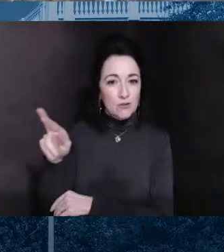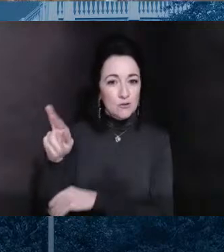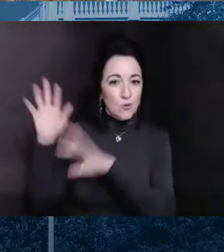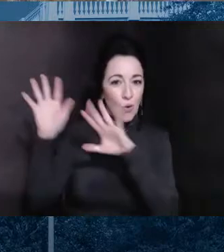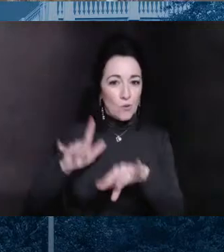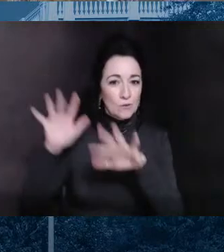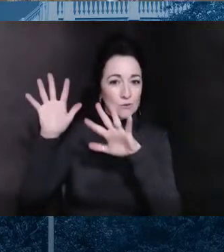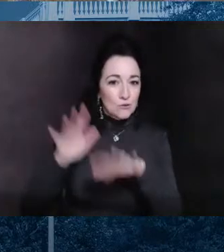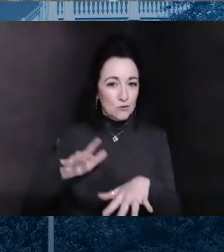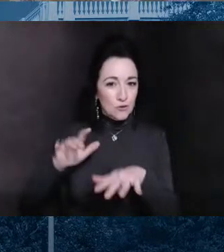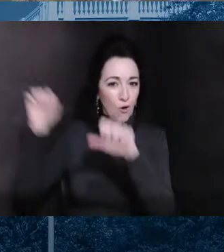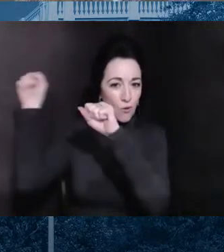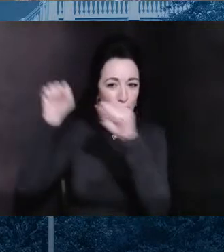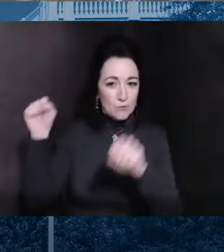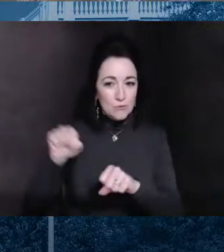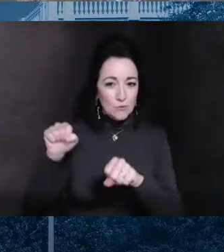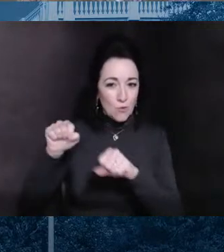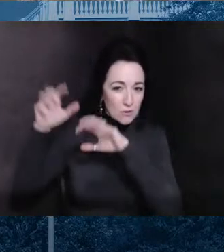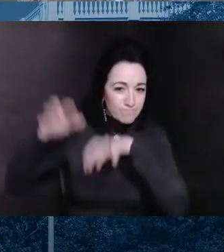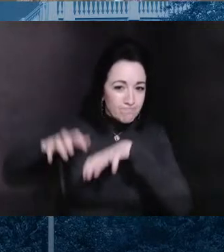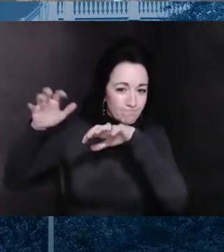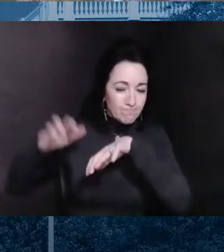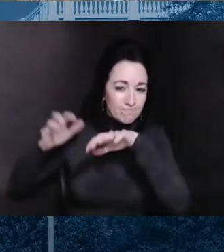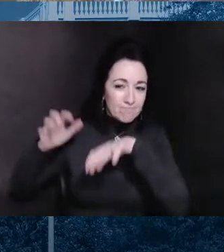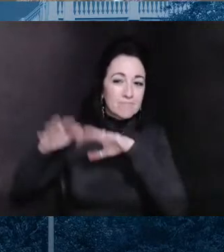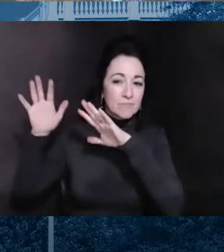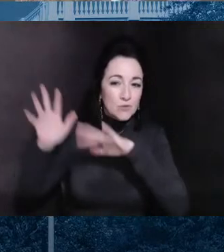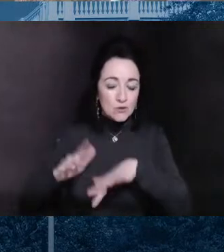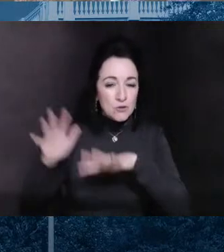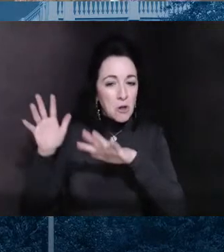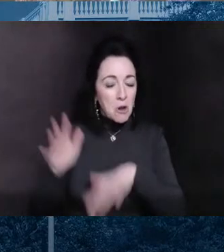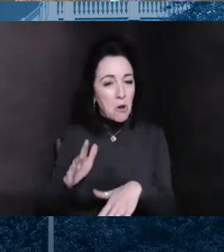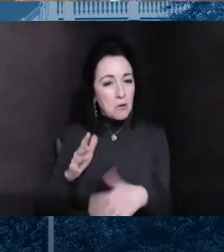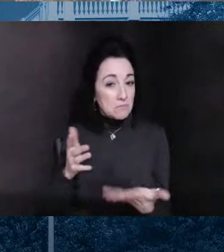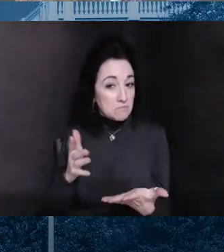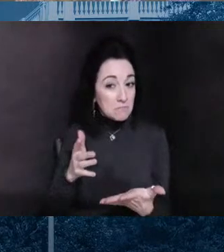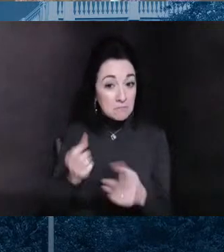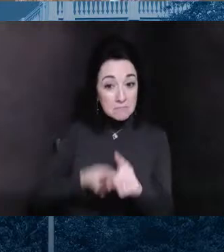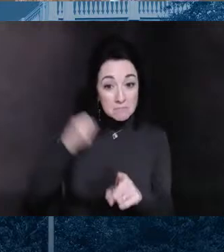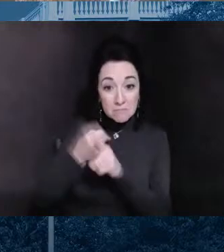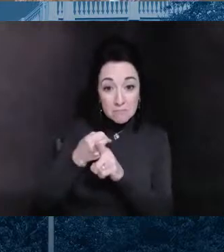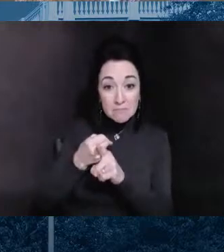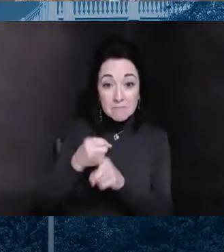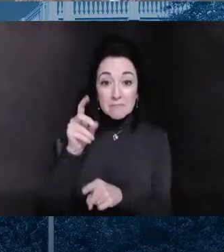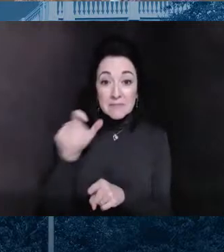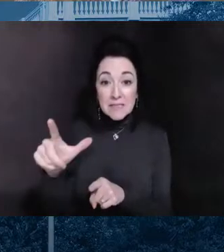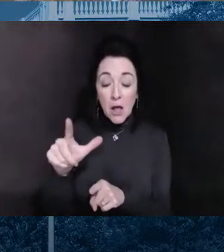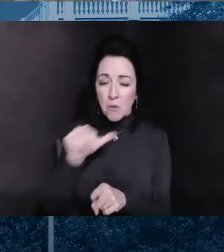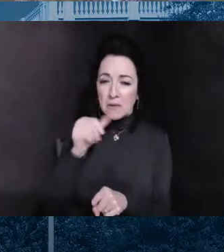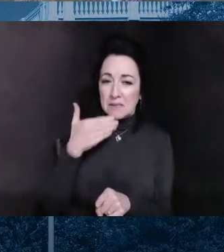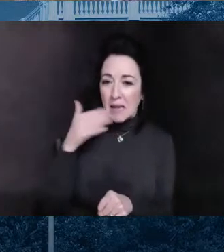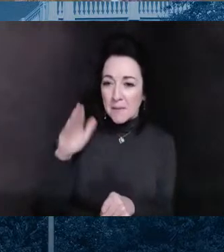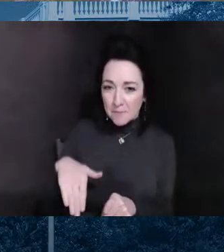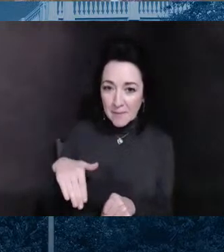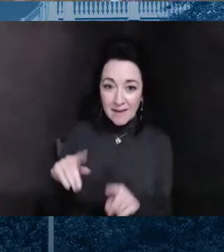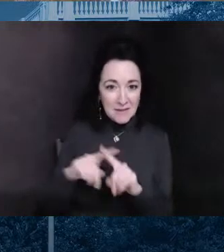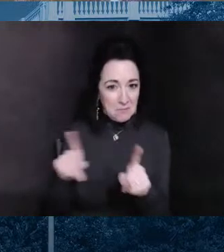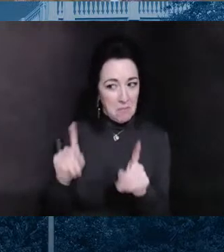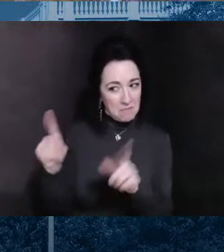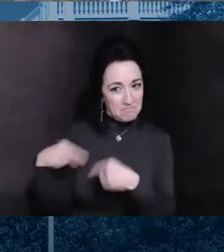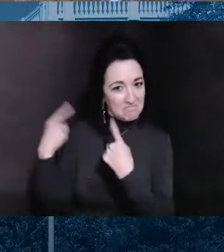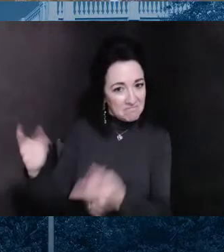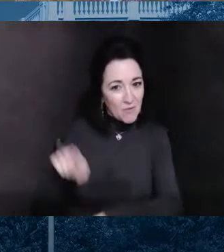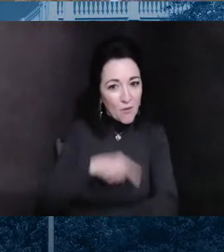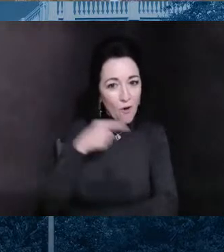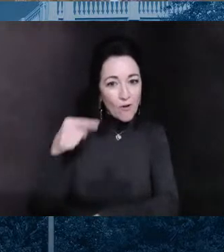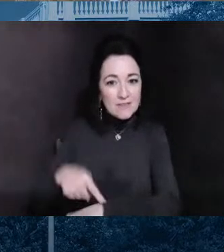us too badly, AJ, I don't think, but put a little bit of snow on the ground for the first time in a long time, and of